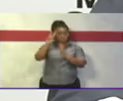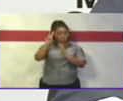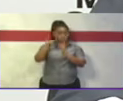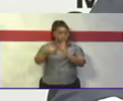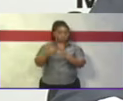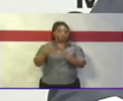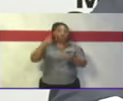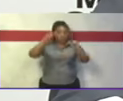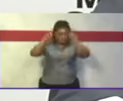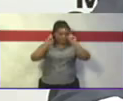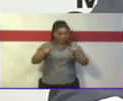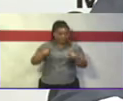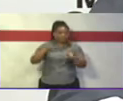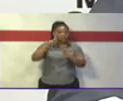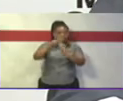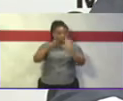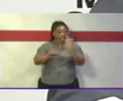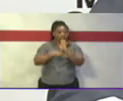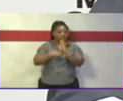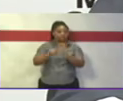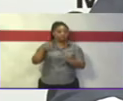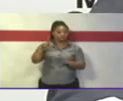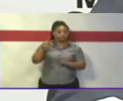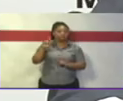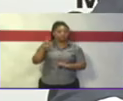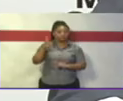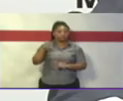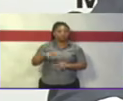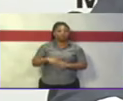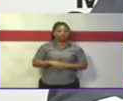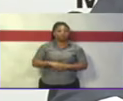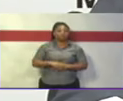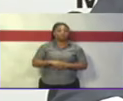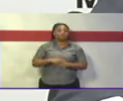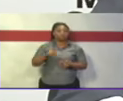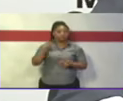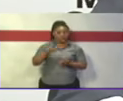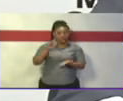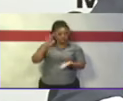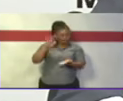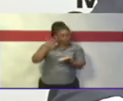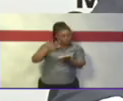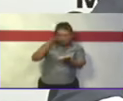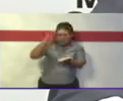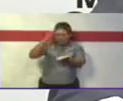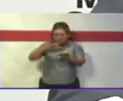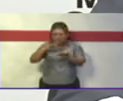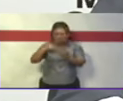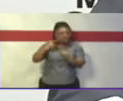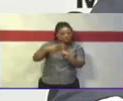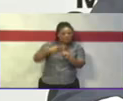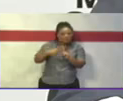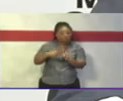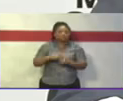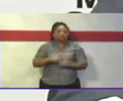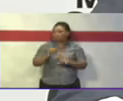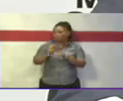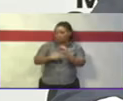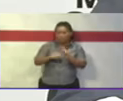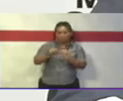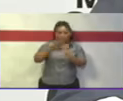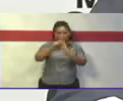then across the board in terms of the number of people coming back positive. So your policy has to be built on the back of